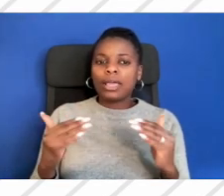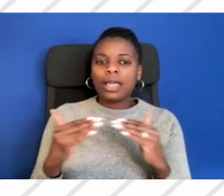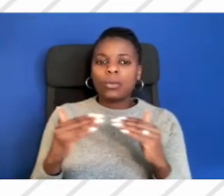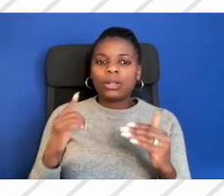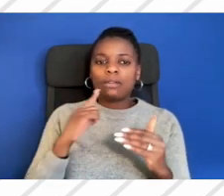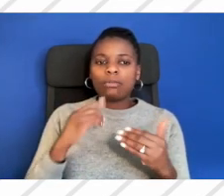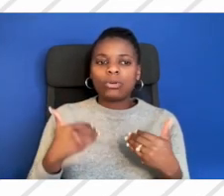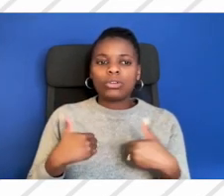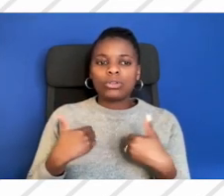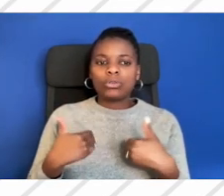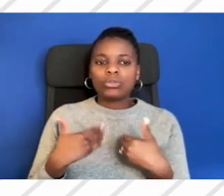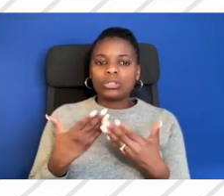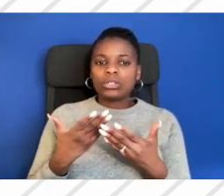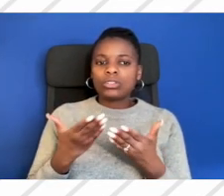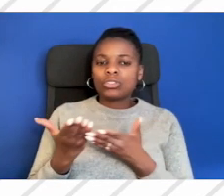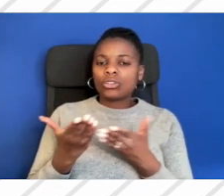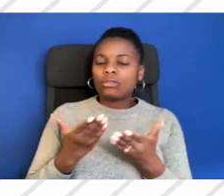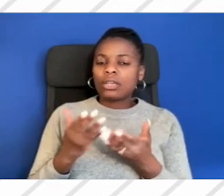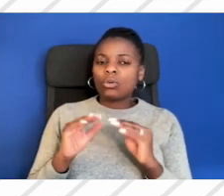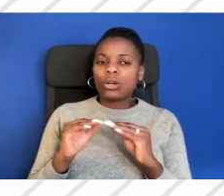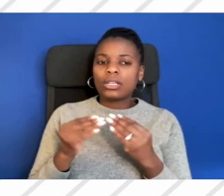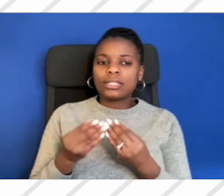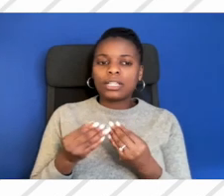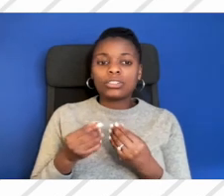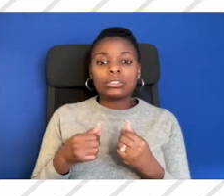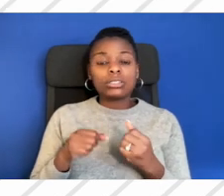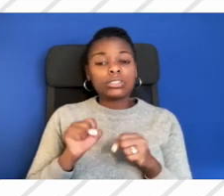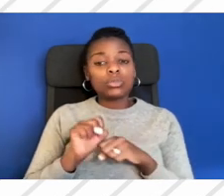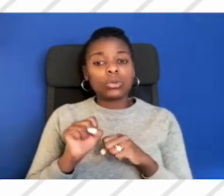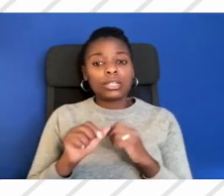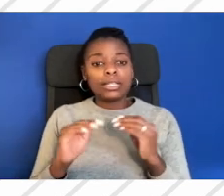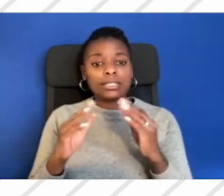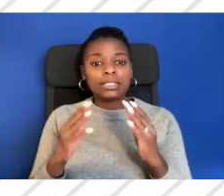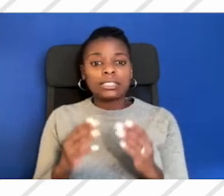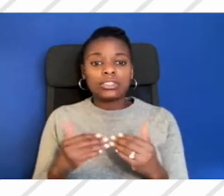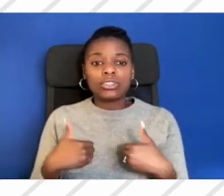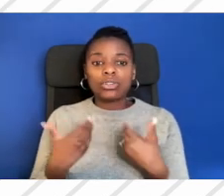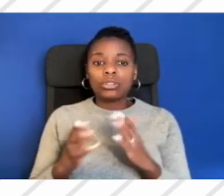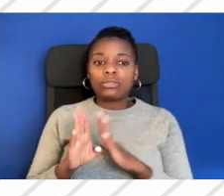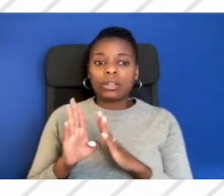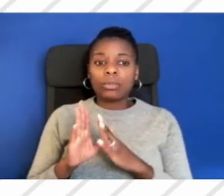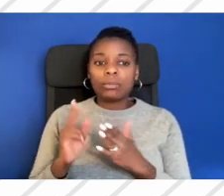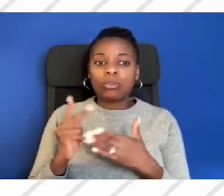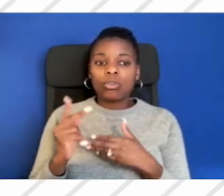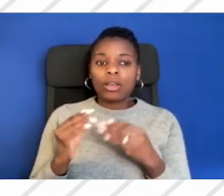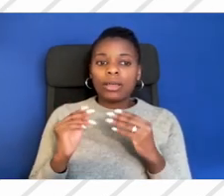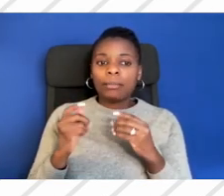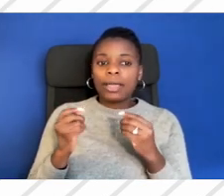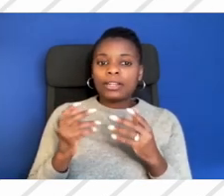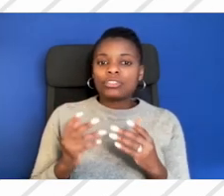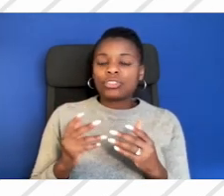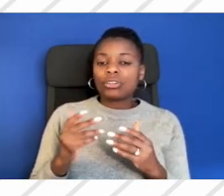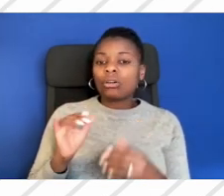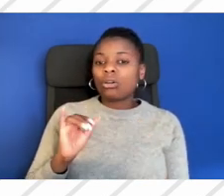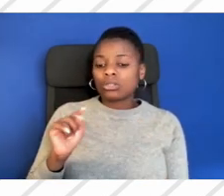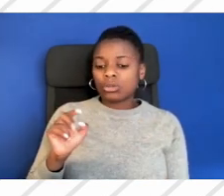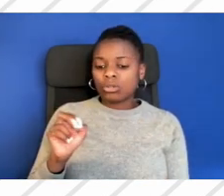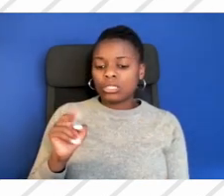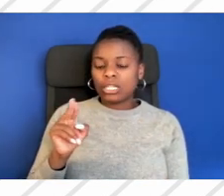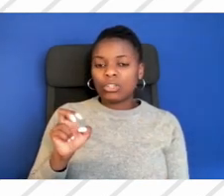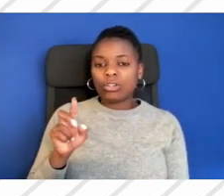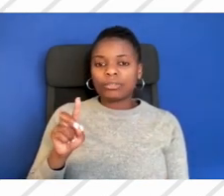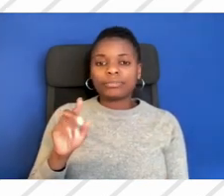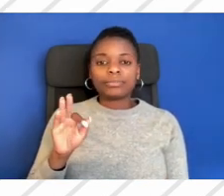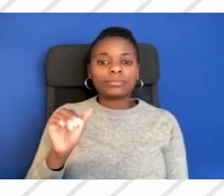many capacities as a teacher, a youth development program staff member, and researcher. She has served as a tenured faculty member at University of